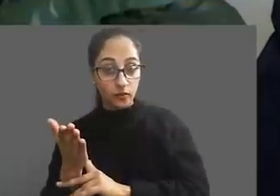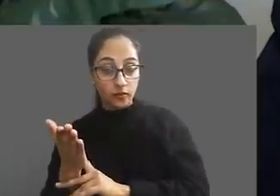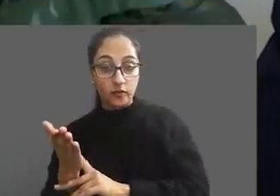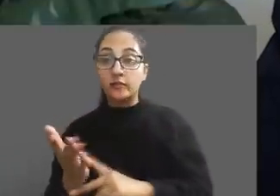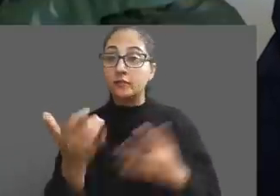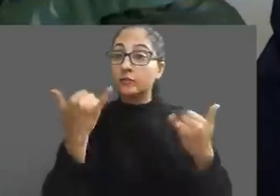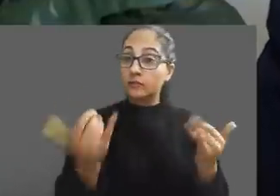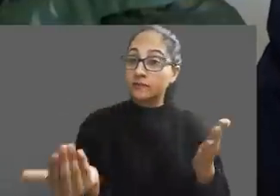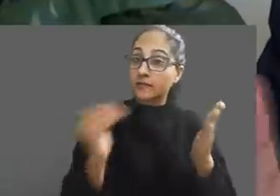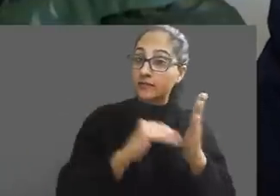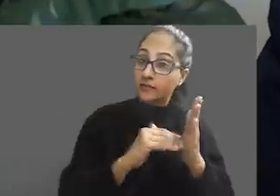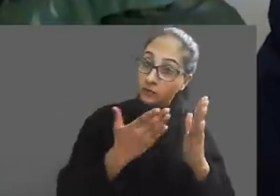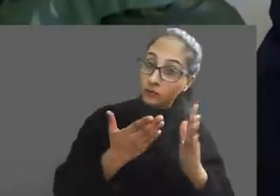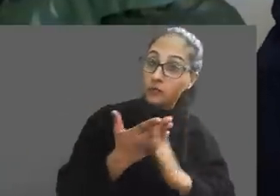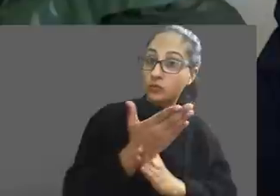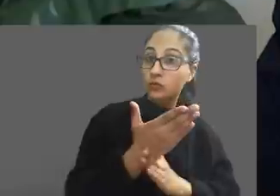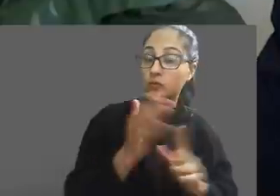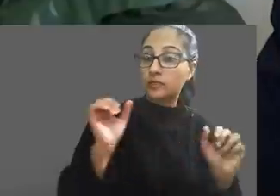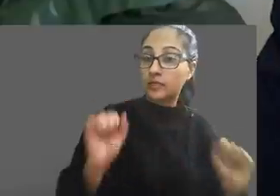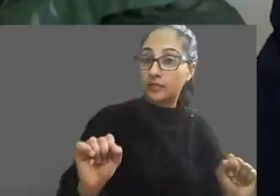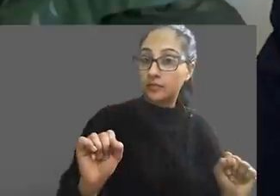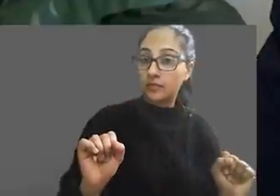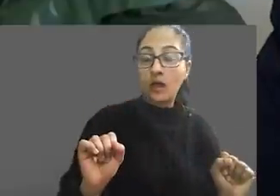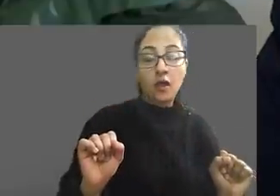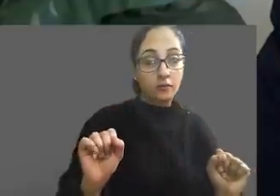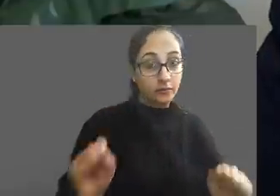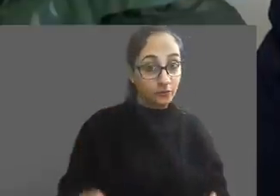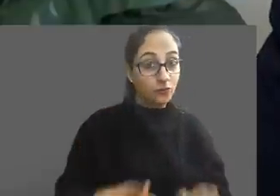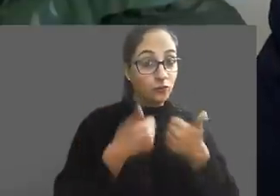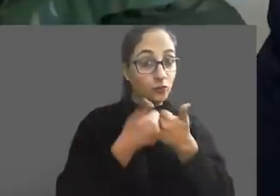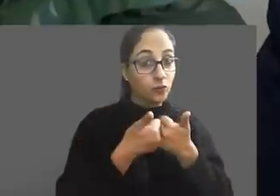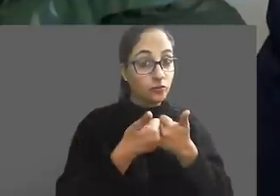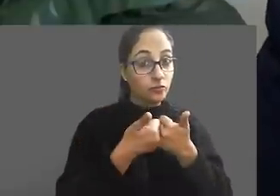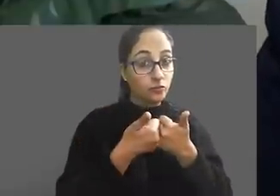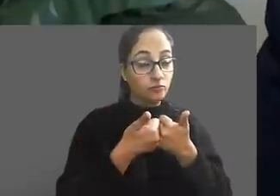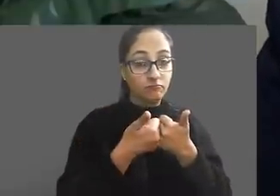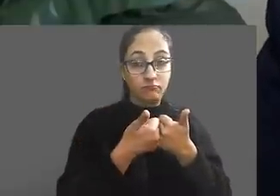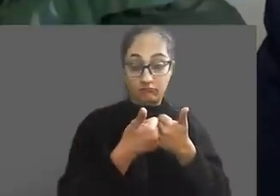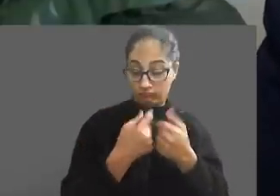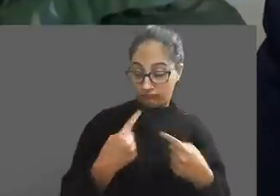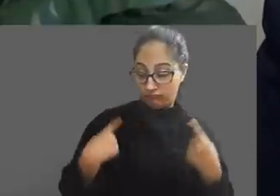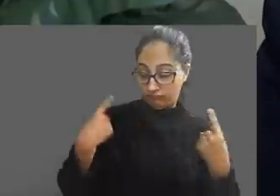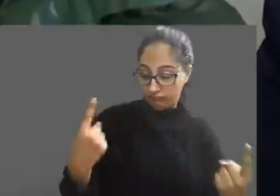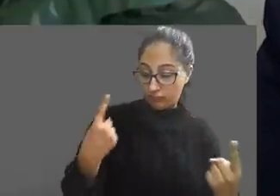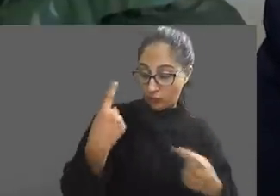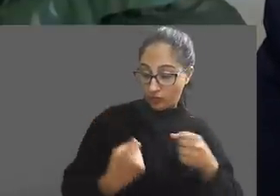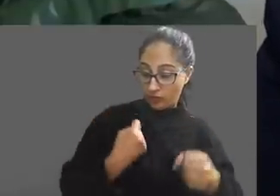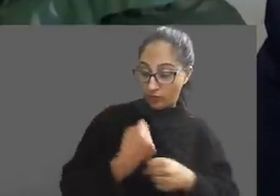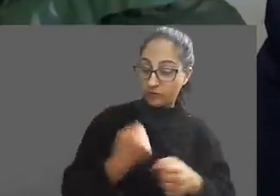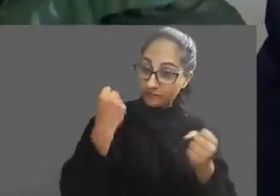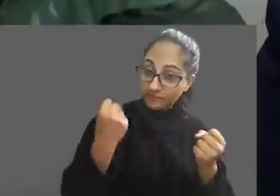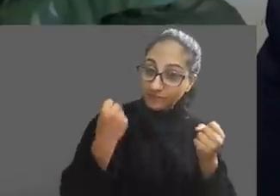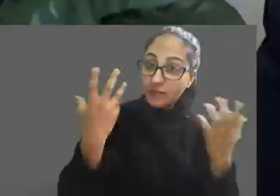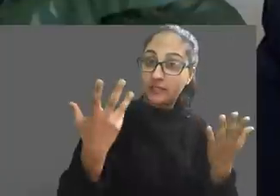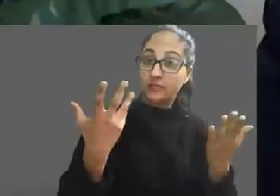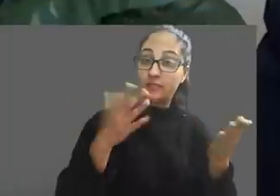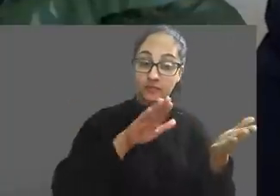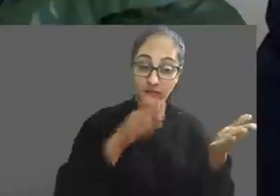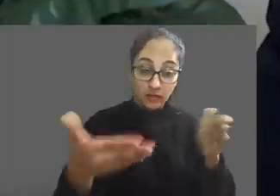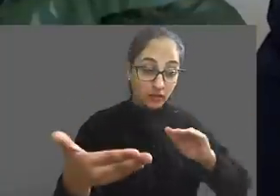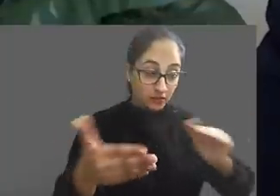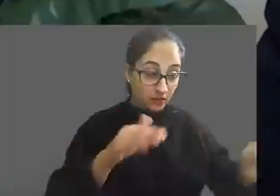However, it won't be easy. We have already lost so many livelihoods